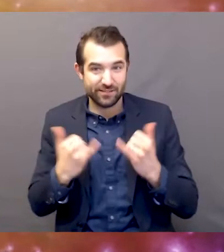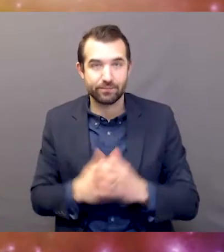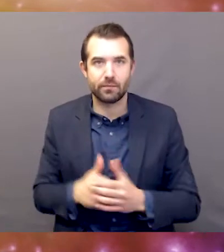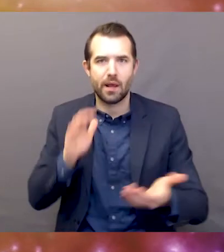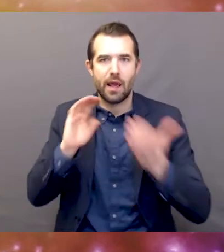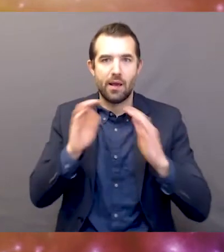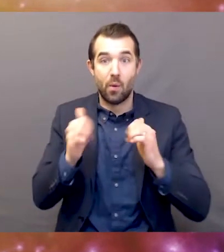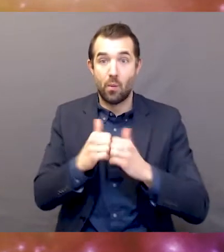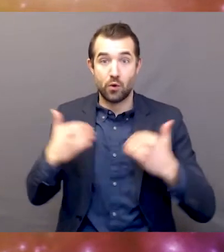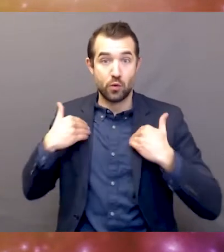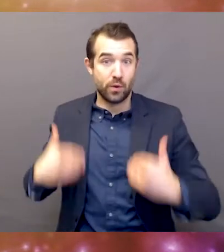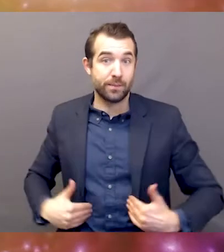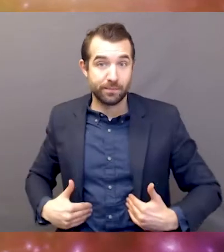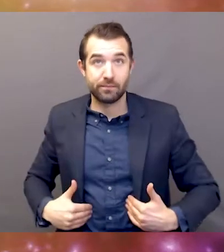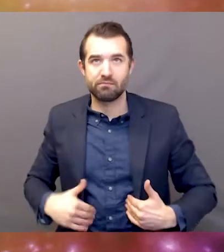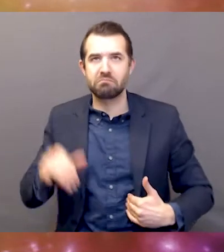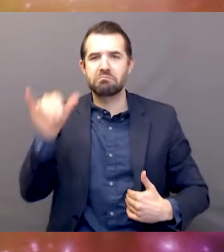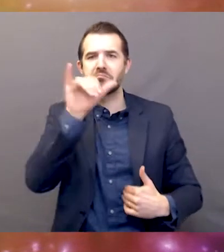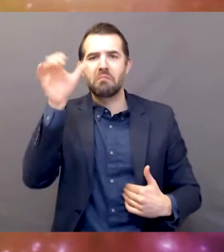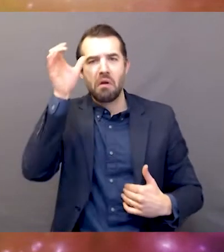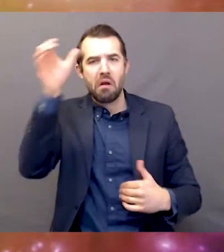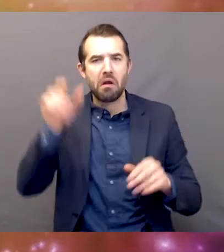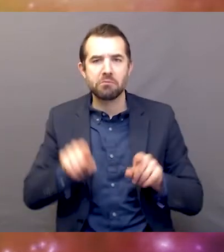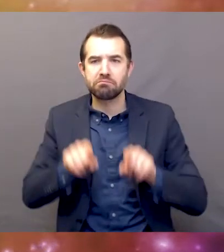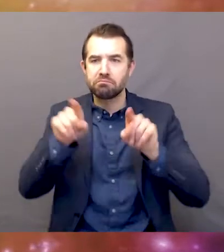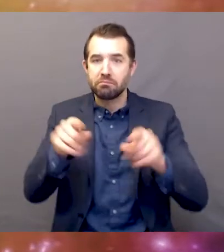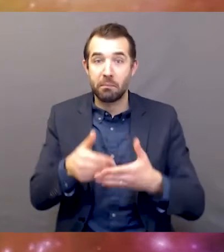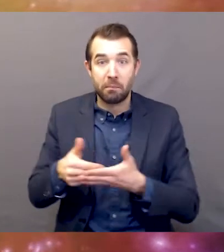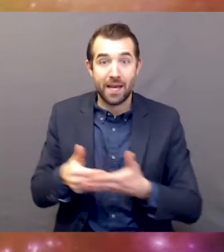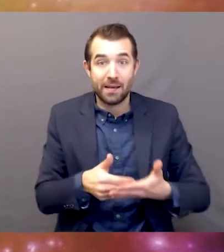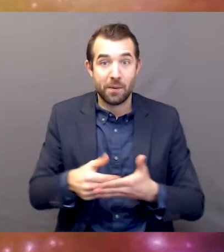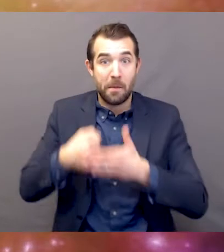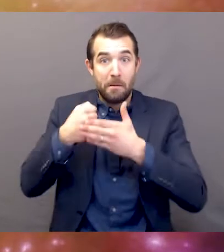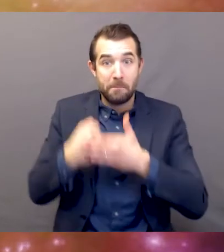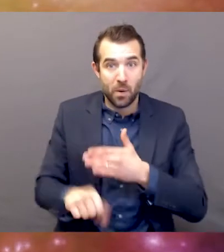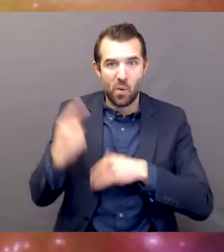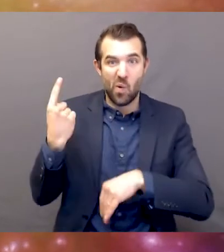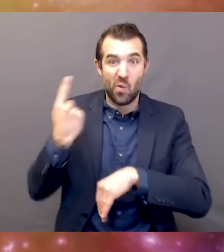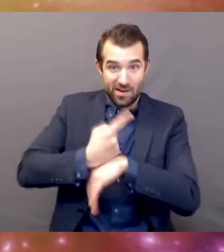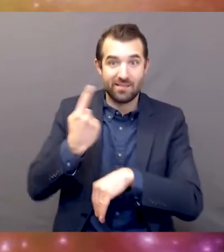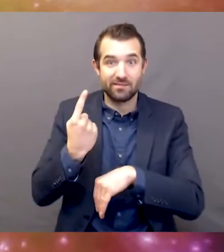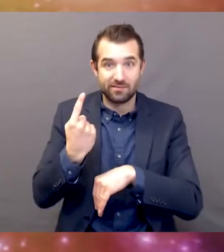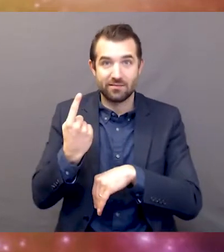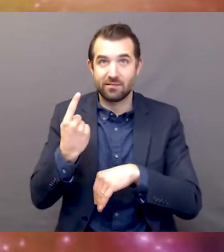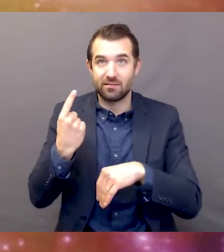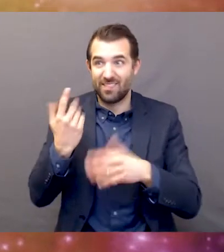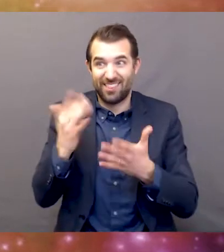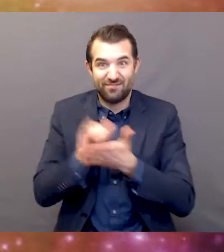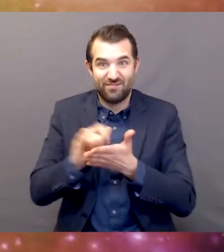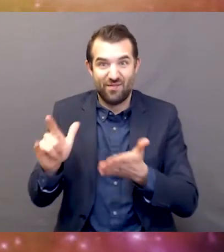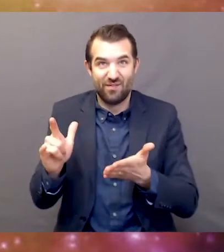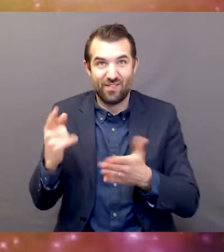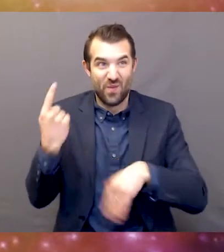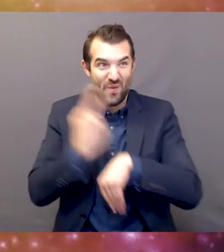this time to a human lifetime, it would be the equivalent to the age of a one-day-old baby. At the moment these photons began